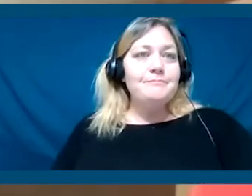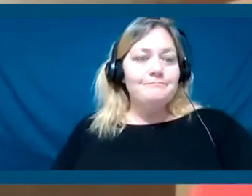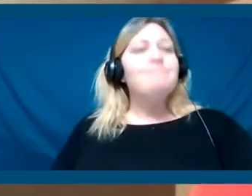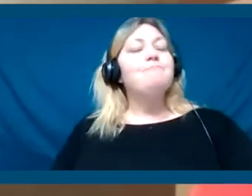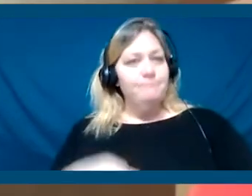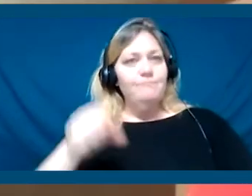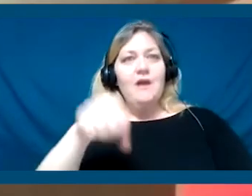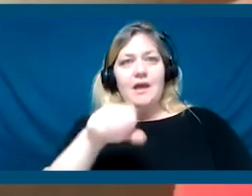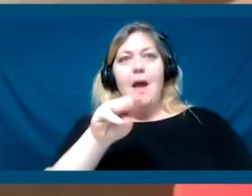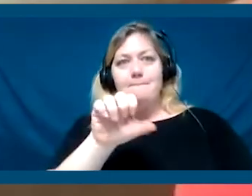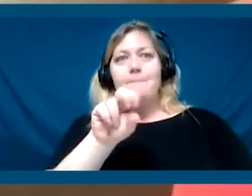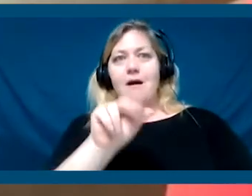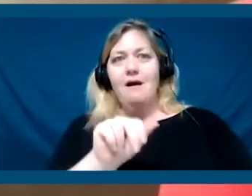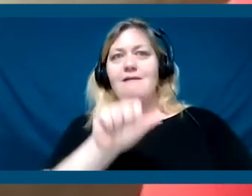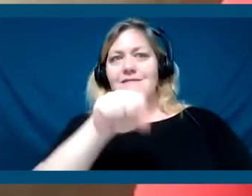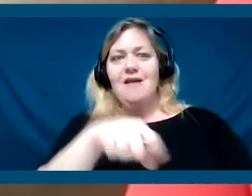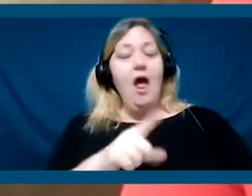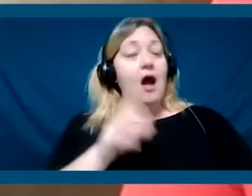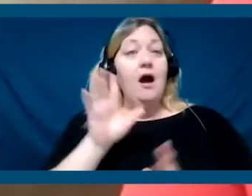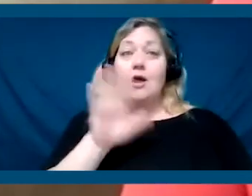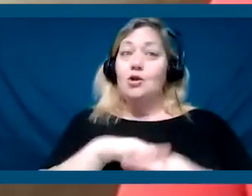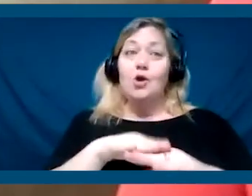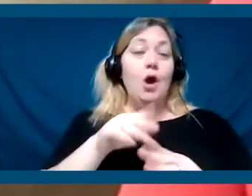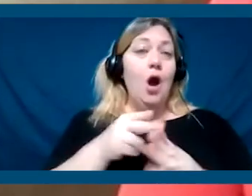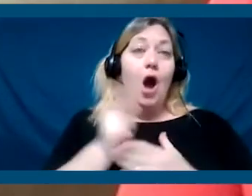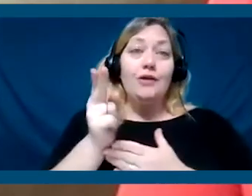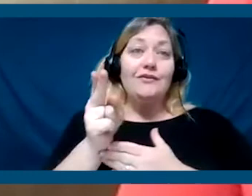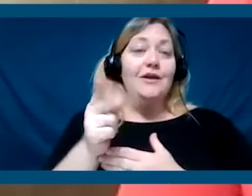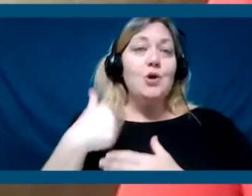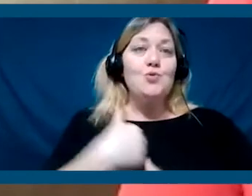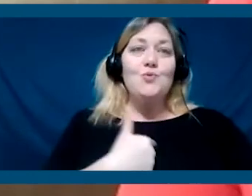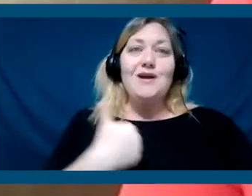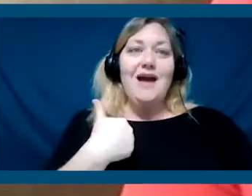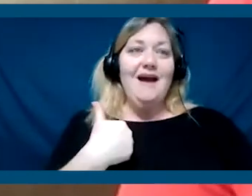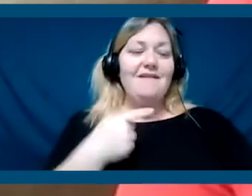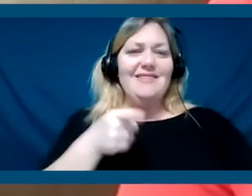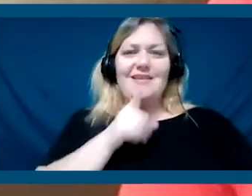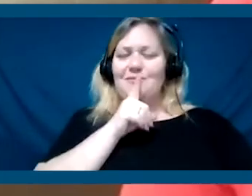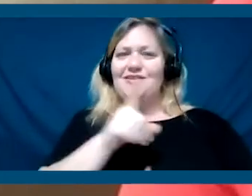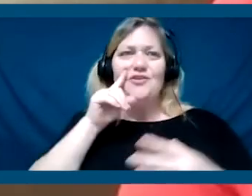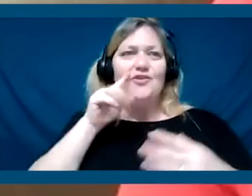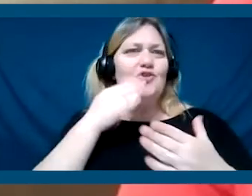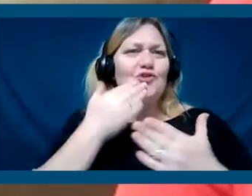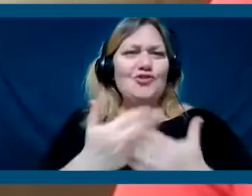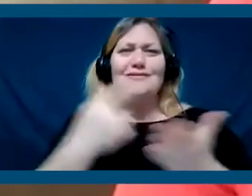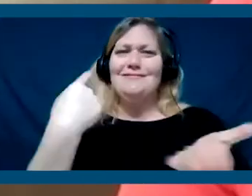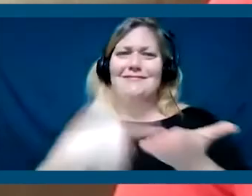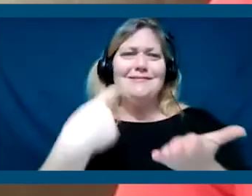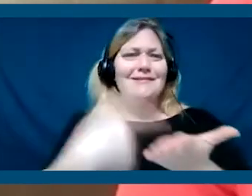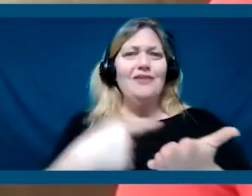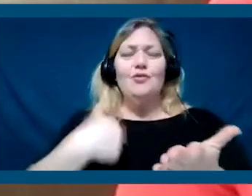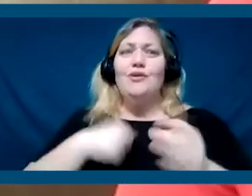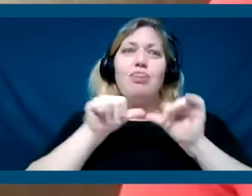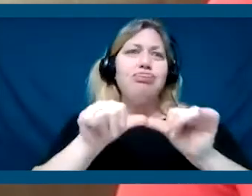Yeah, Mahana, I look, honestly, this has been such a great discussion that we can go